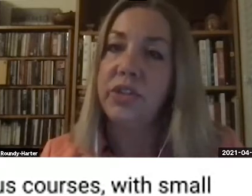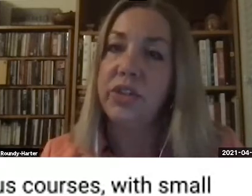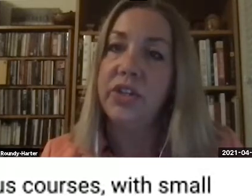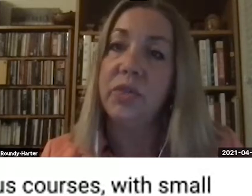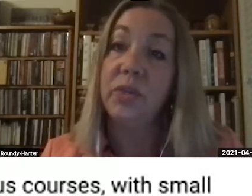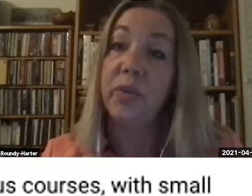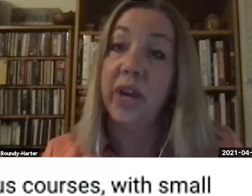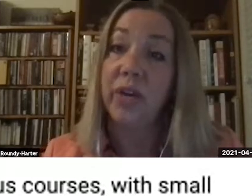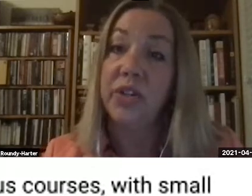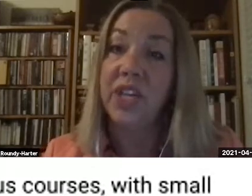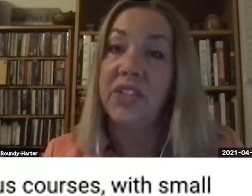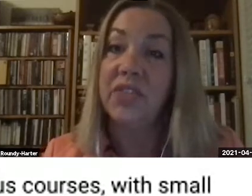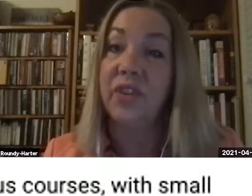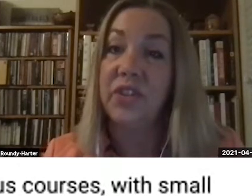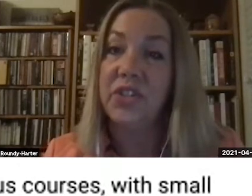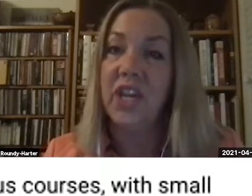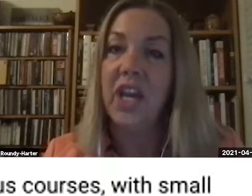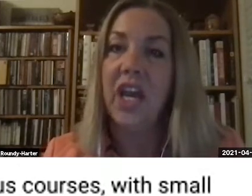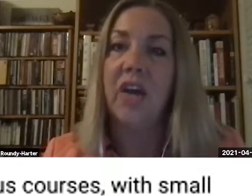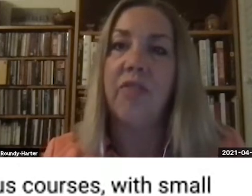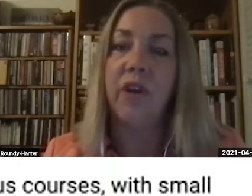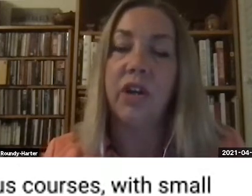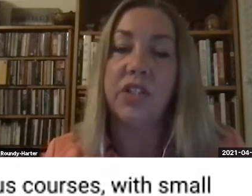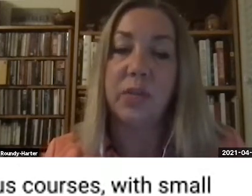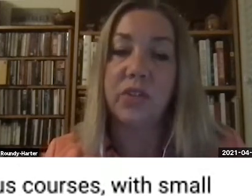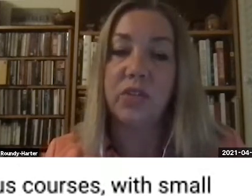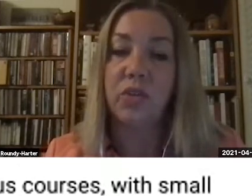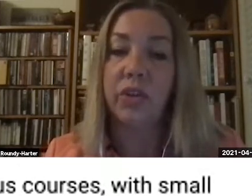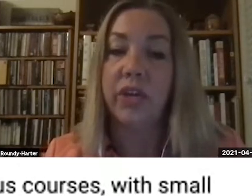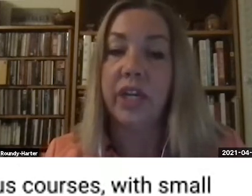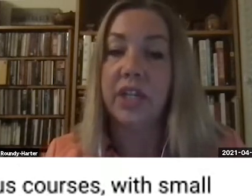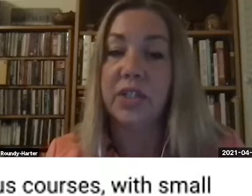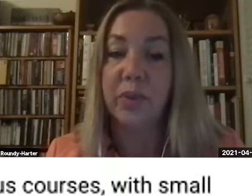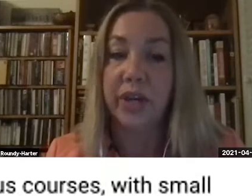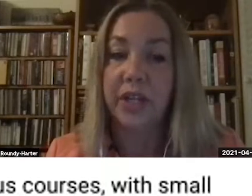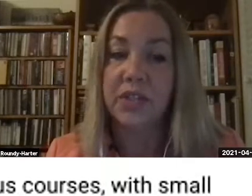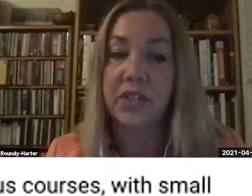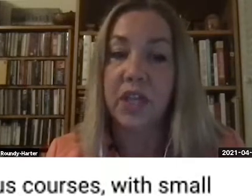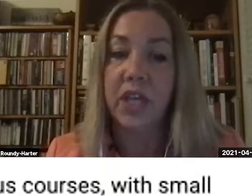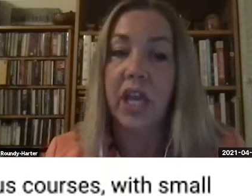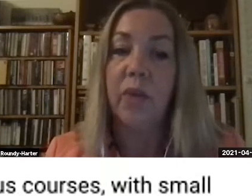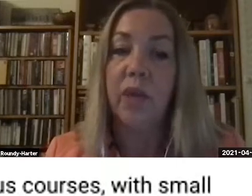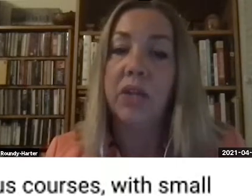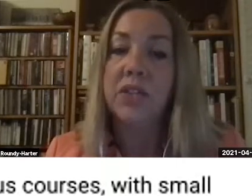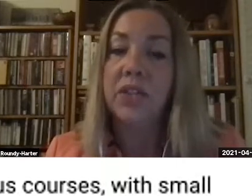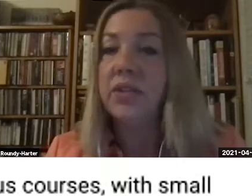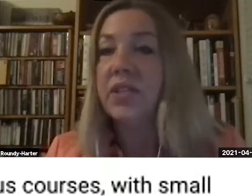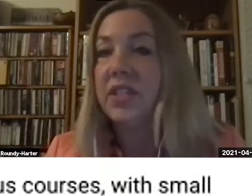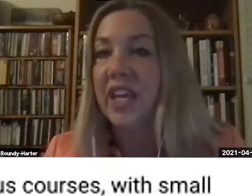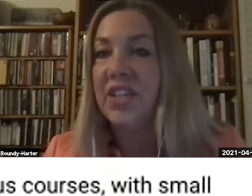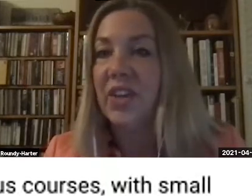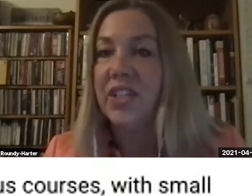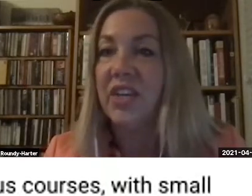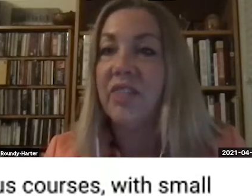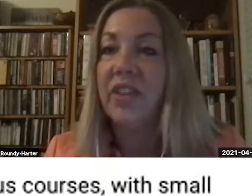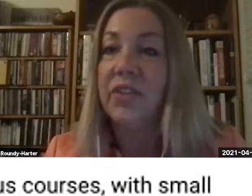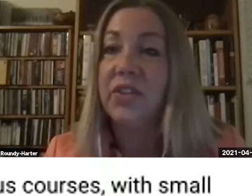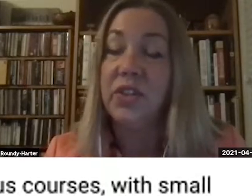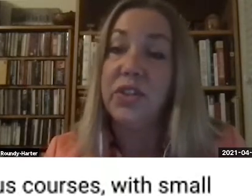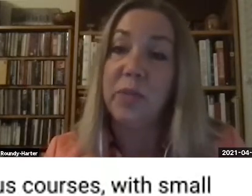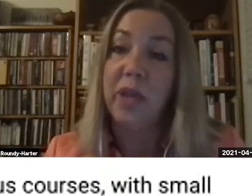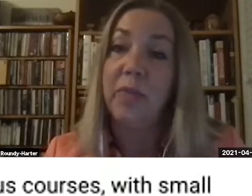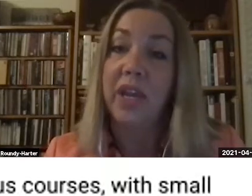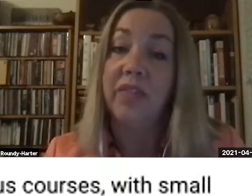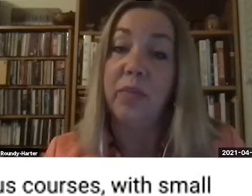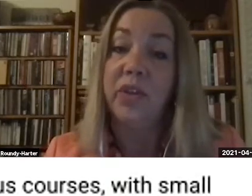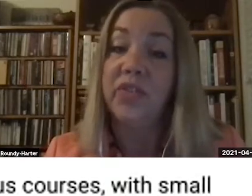which students we should prioritize first for our summer school learning experience. And we also use the data to identify those